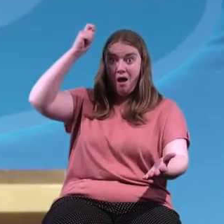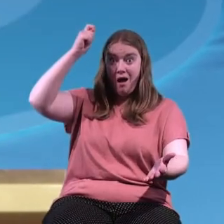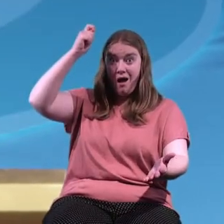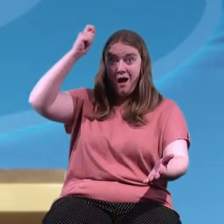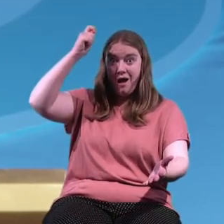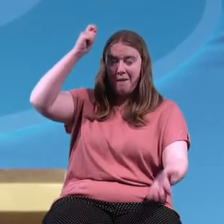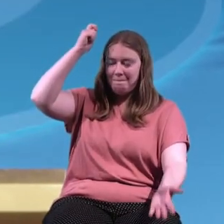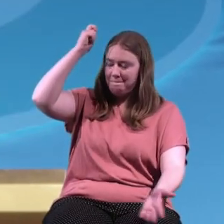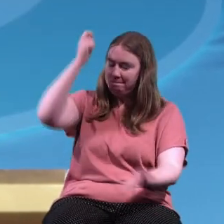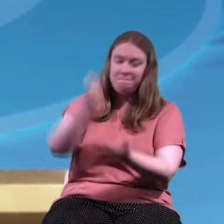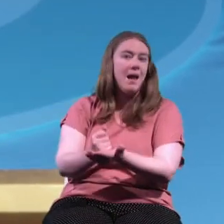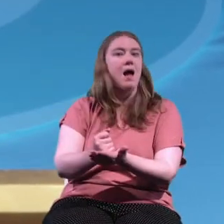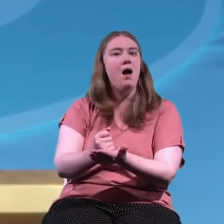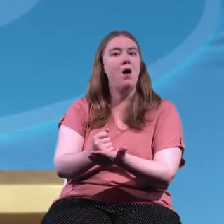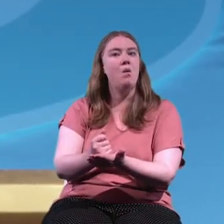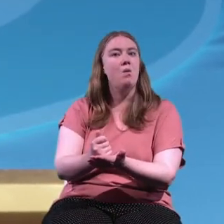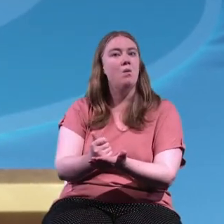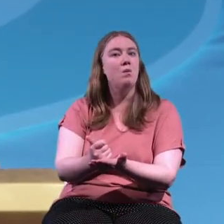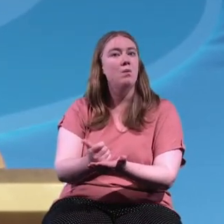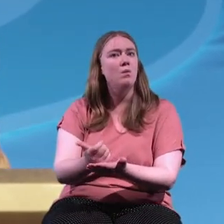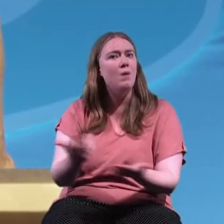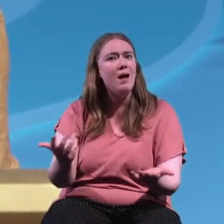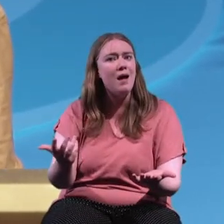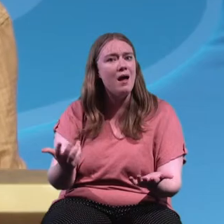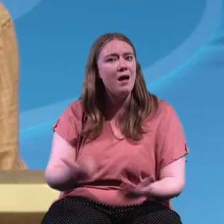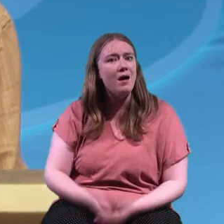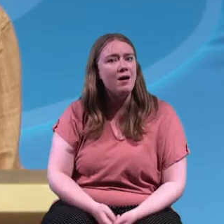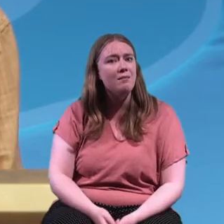And then it falls.